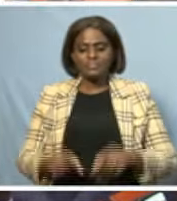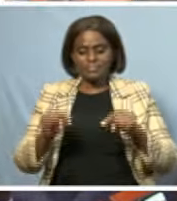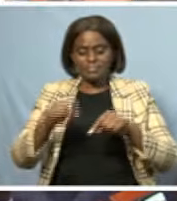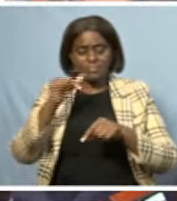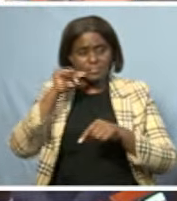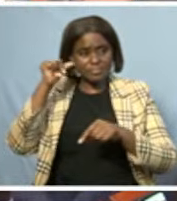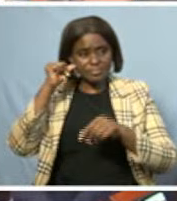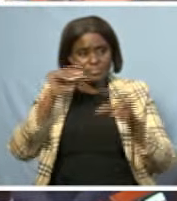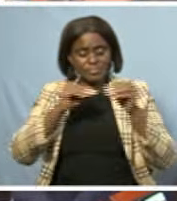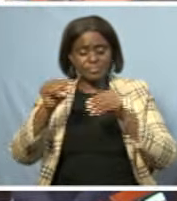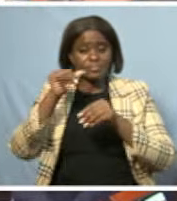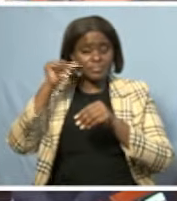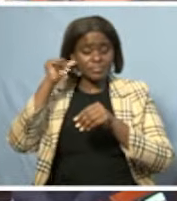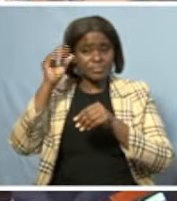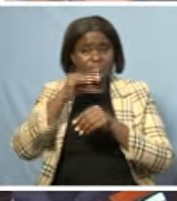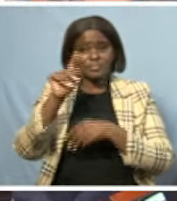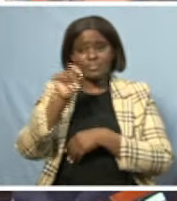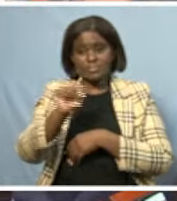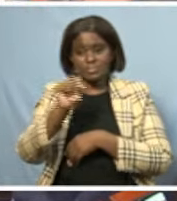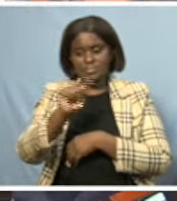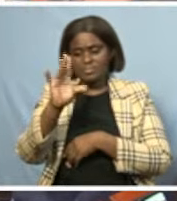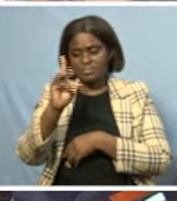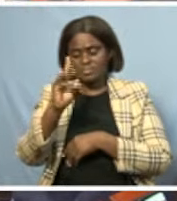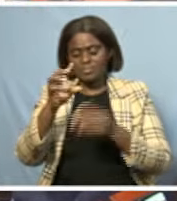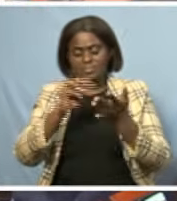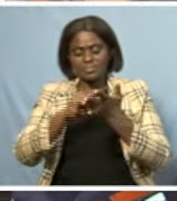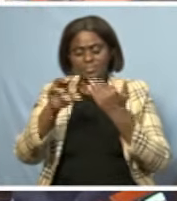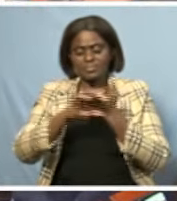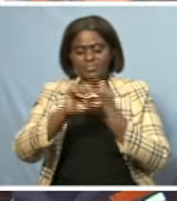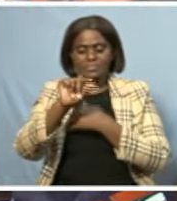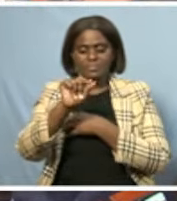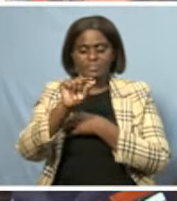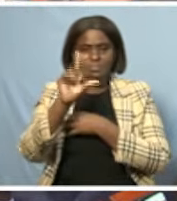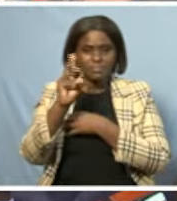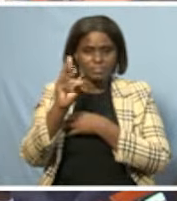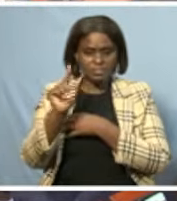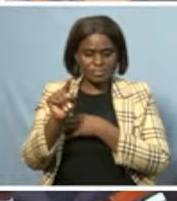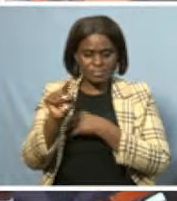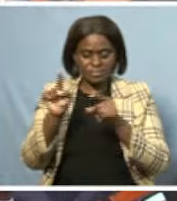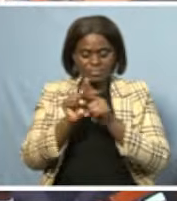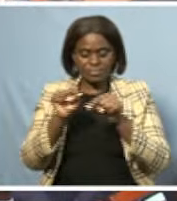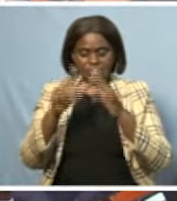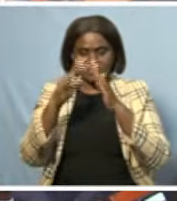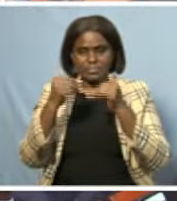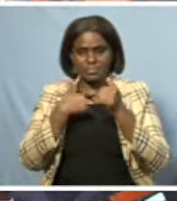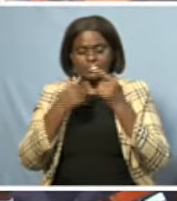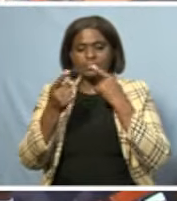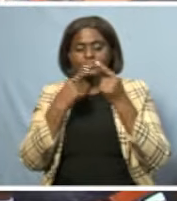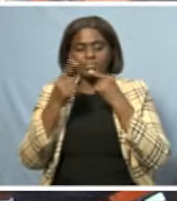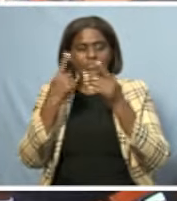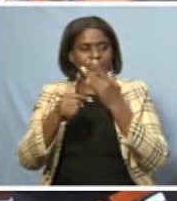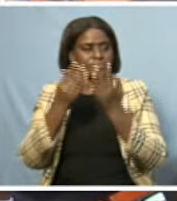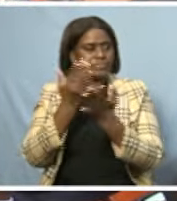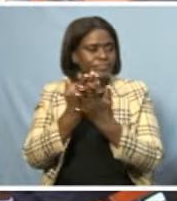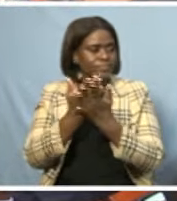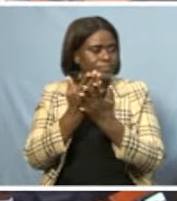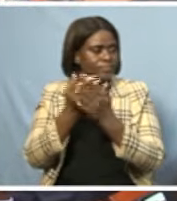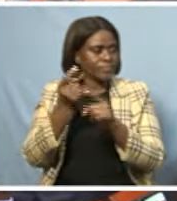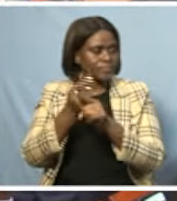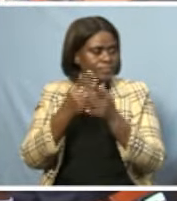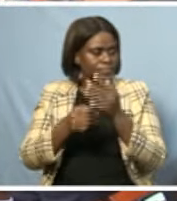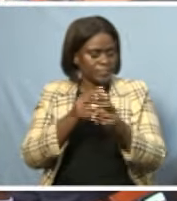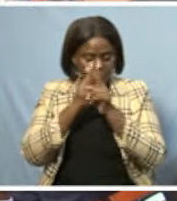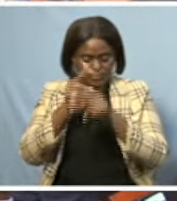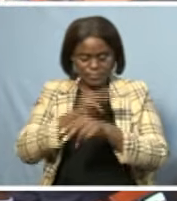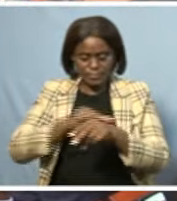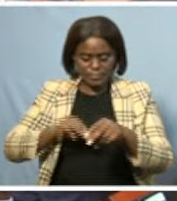House adjourned yesterday, Tuesday, 17th March 2026, the House was considering the motion moved by the